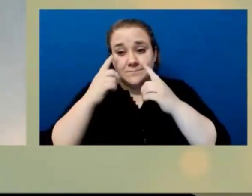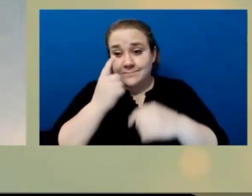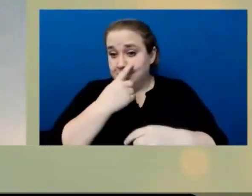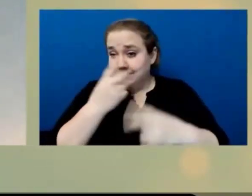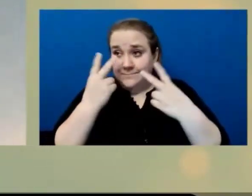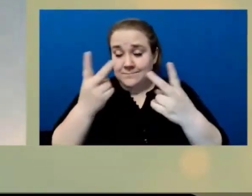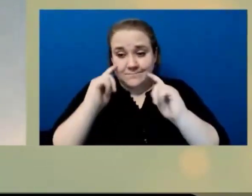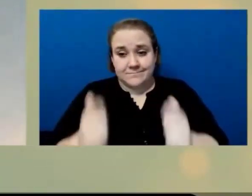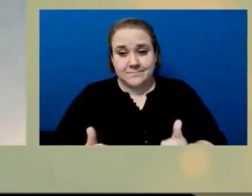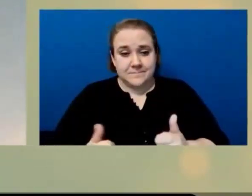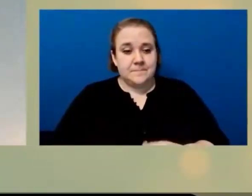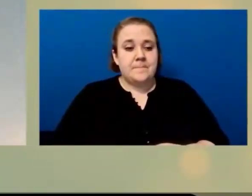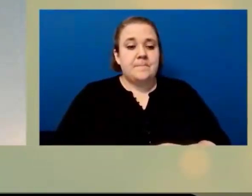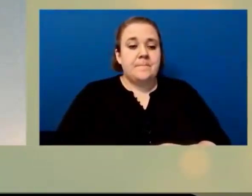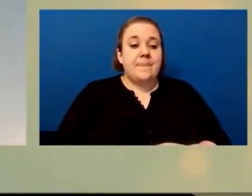tells us.